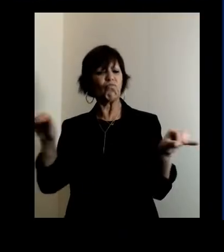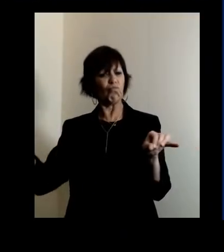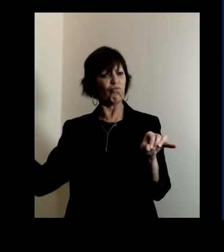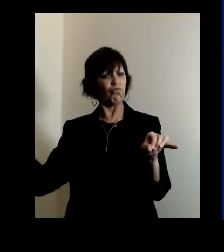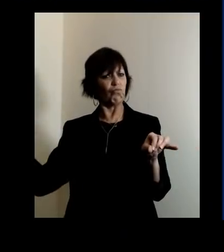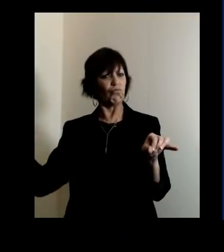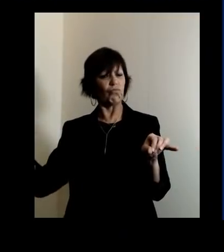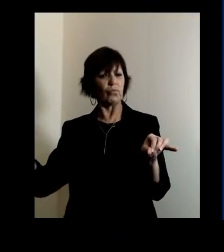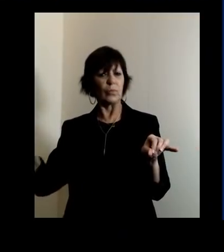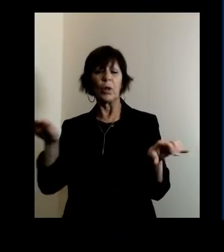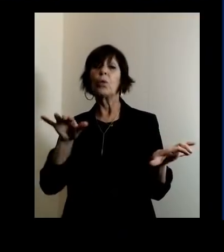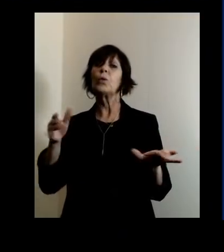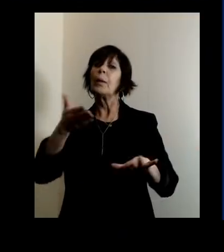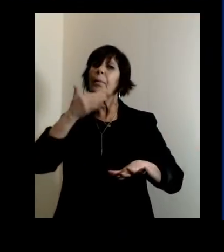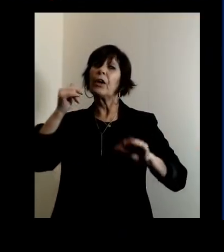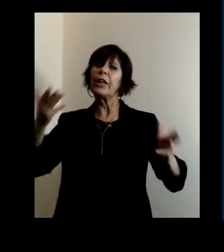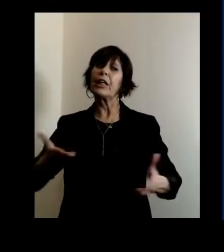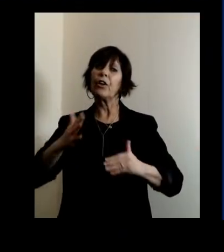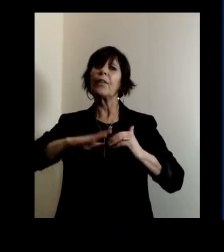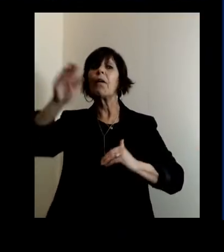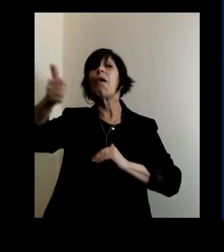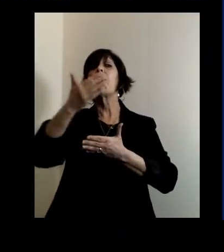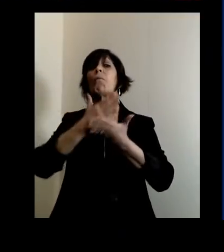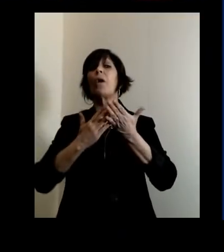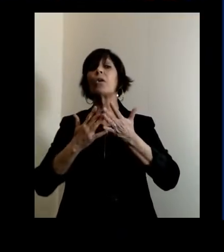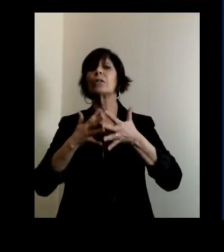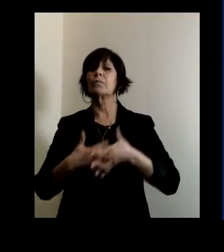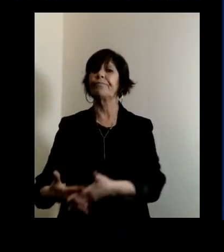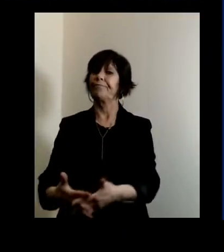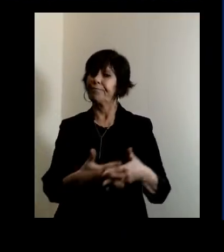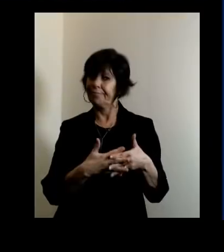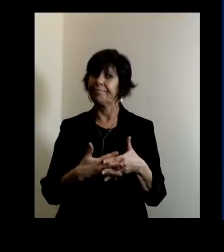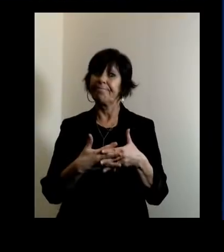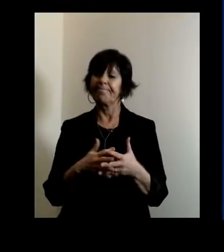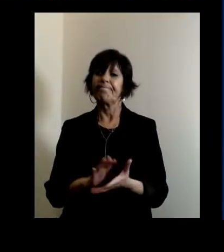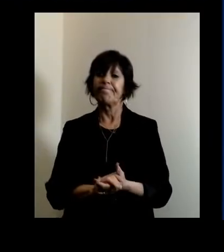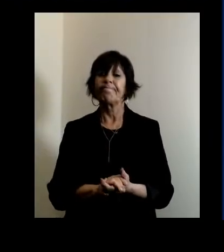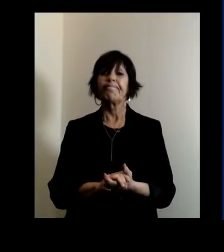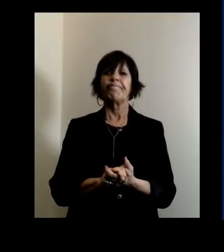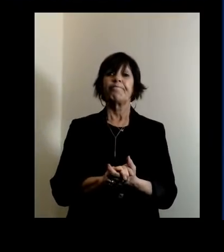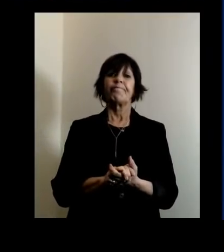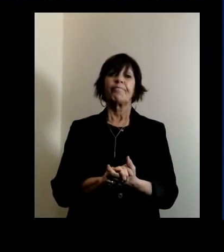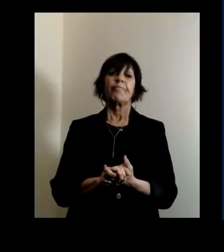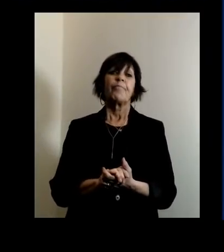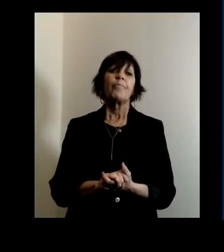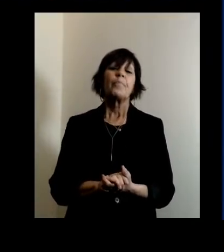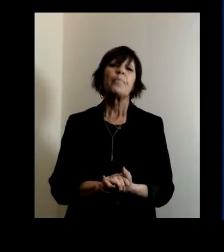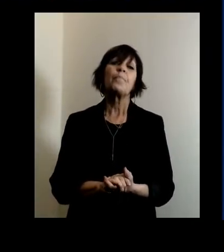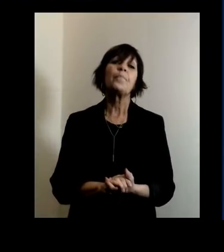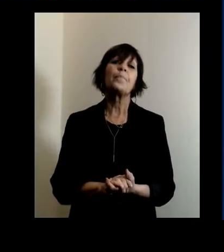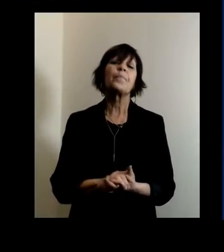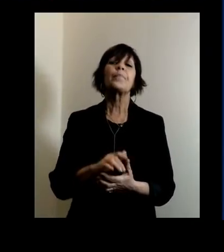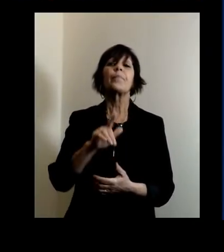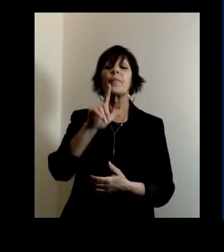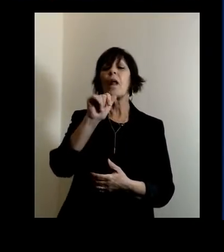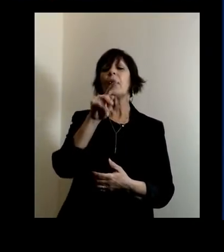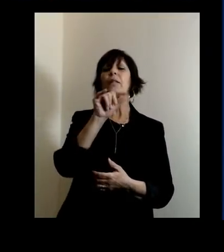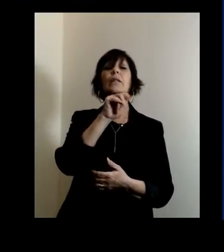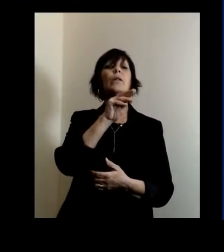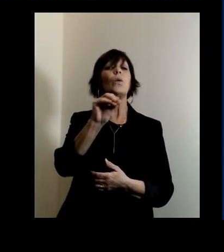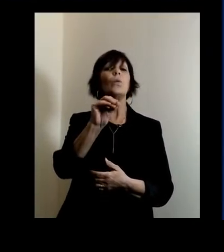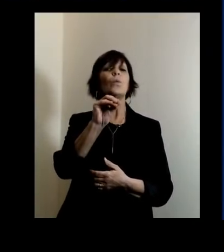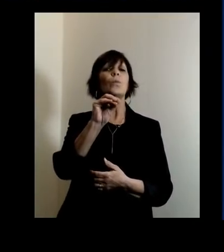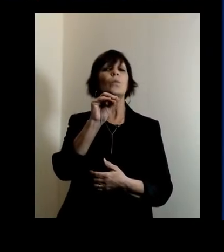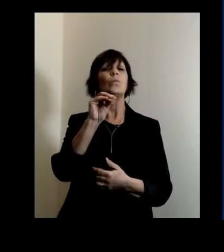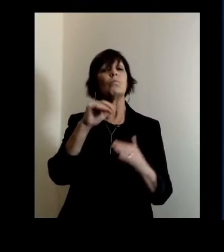We're doing a lot better than other areas of the country in which there's a disconnect between race and ethnicity. Latinos are actually coming in at a